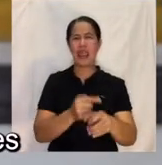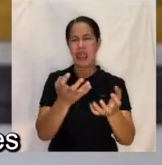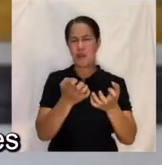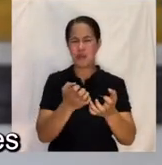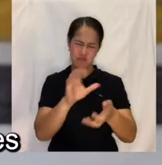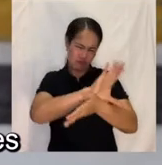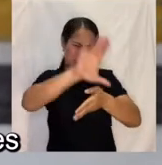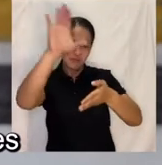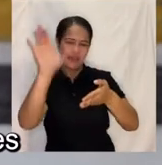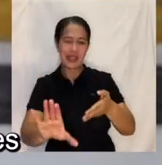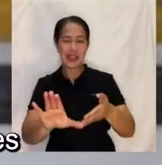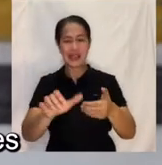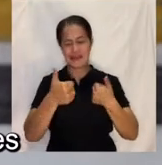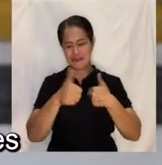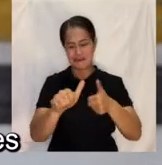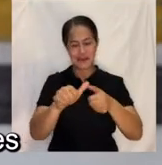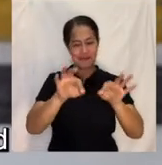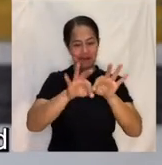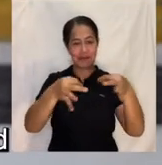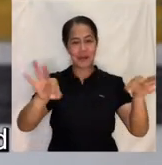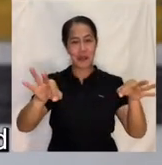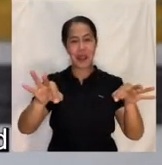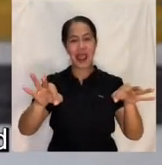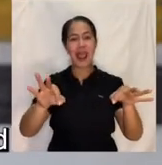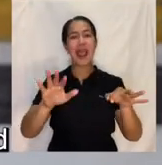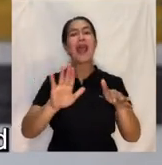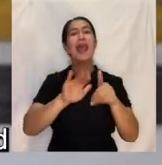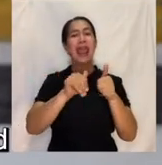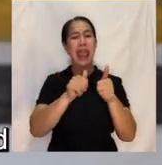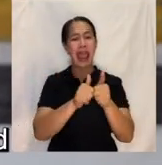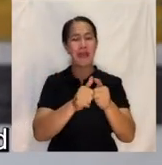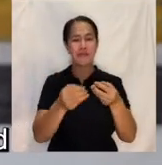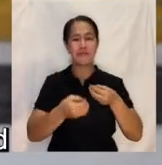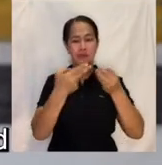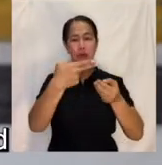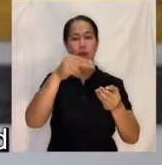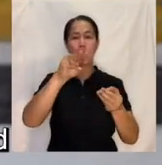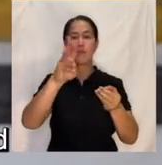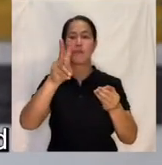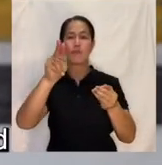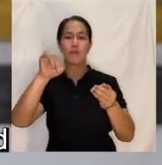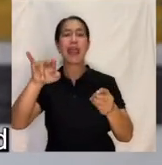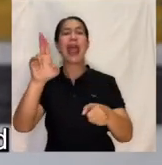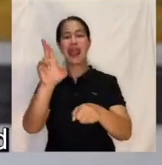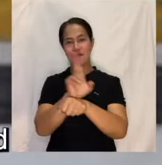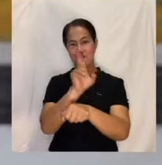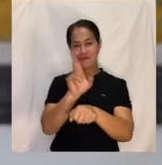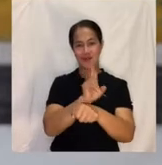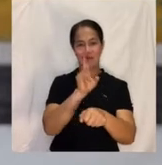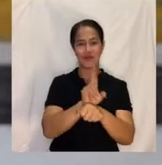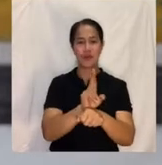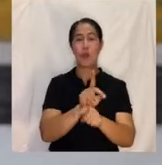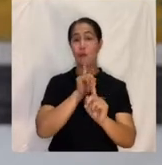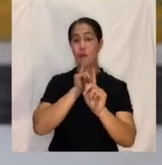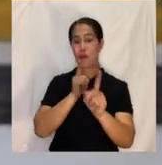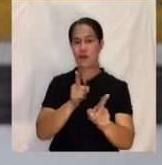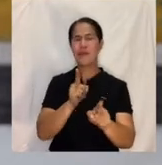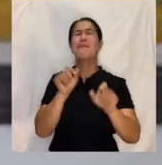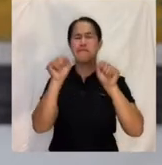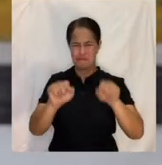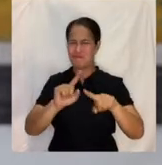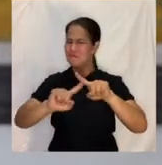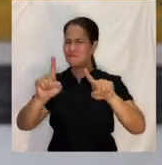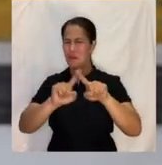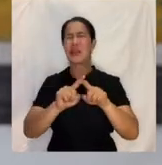you to complete the following sentences based on how the given homonyms are used. Our answers may